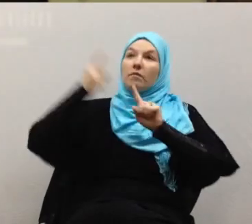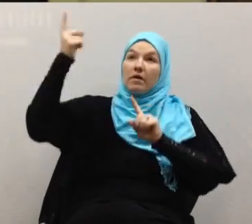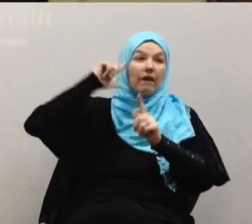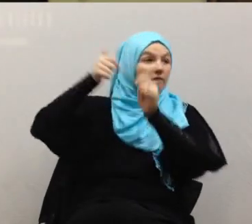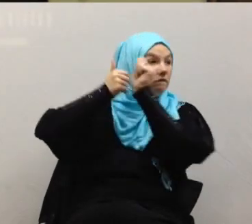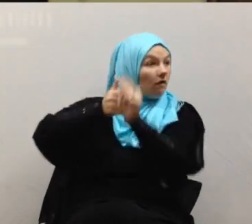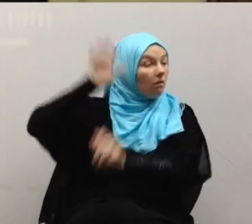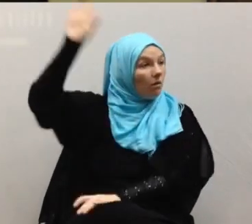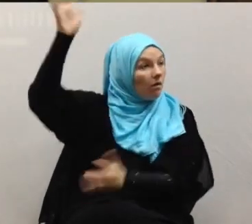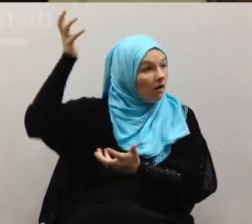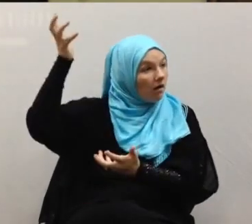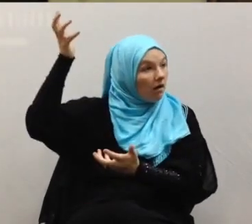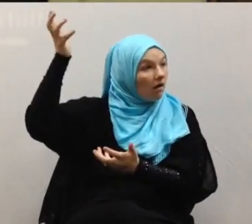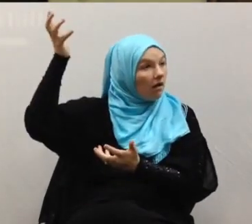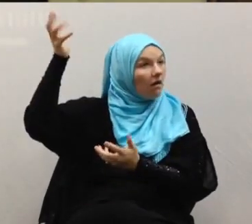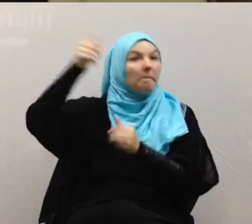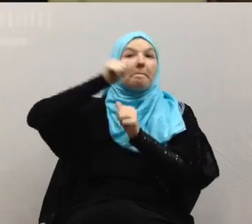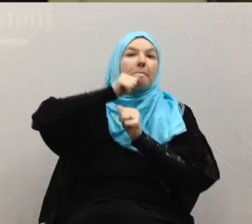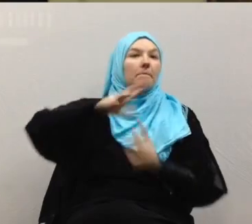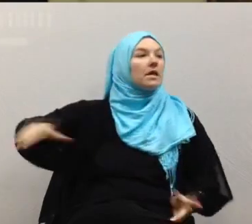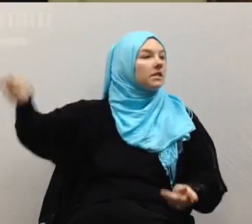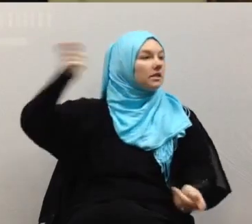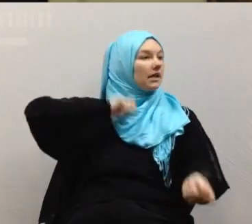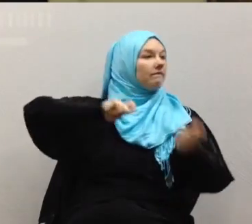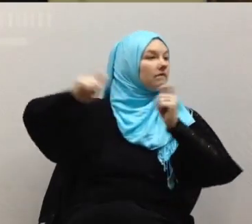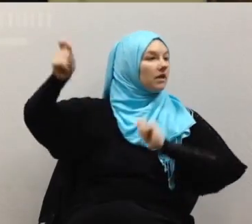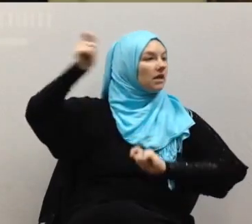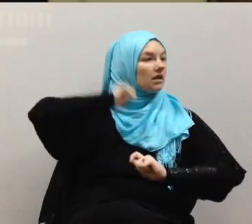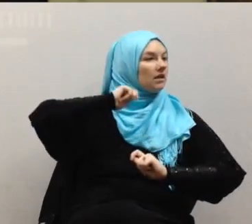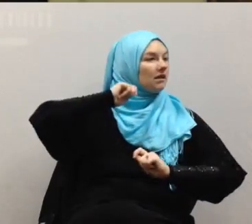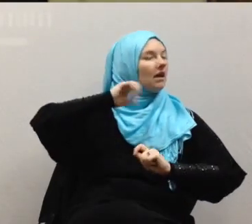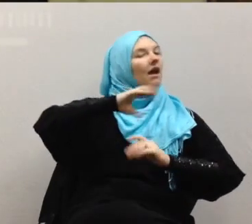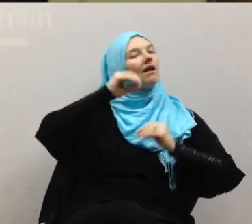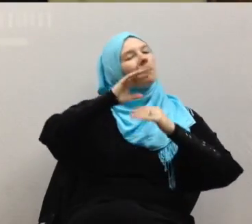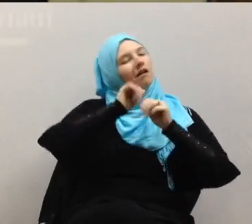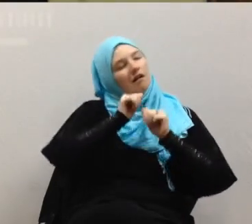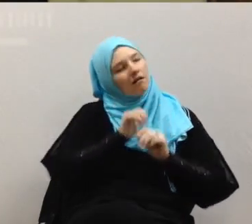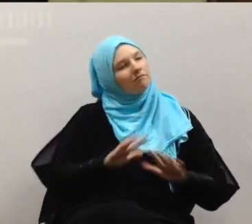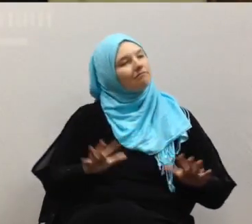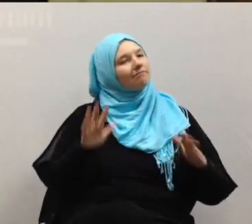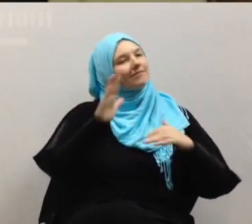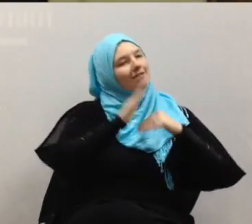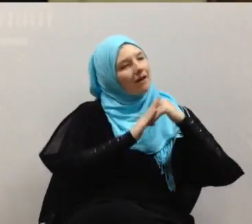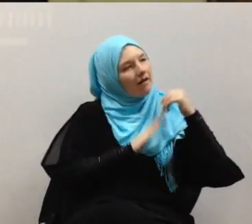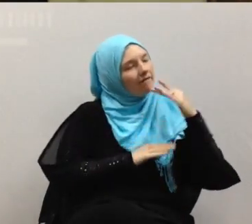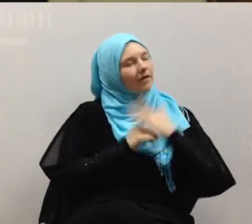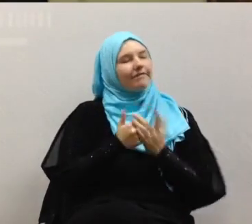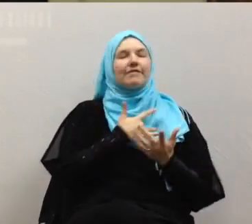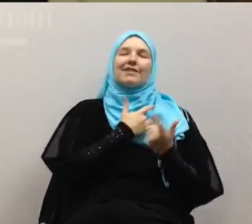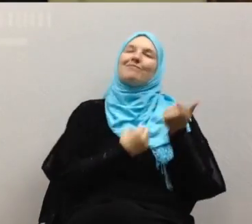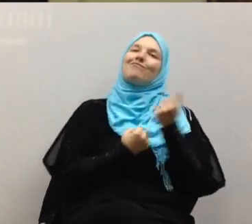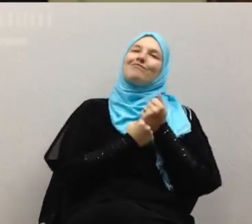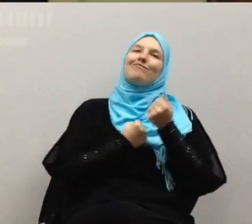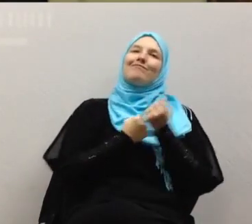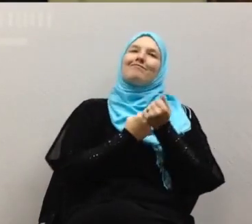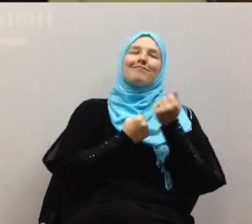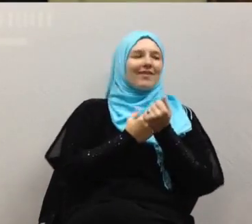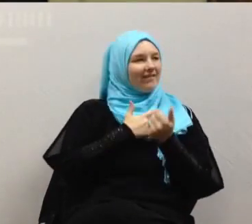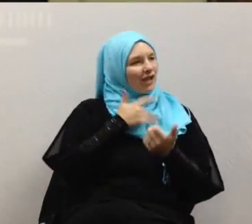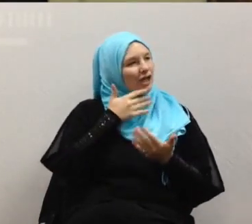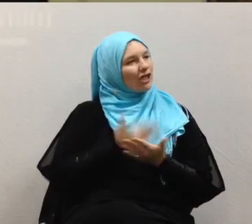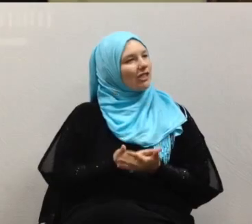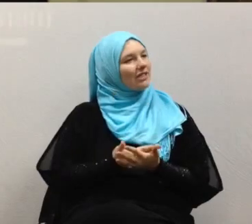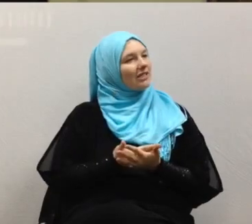not only orders, but you get comfort, you get support to yourself and to